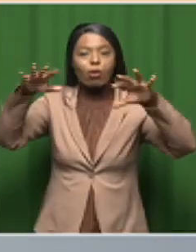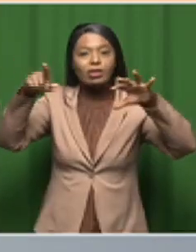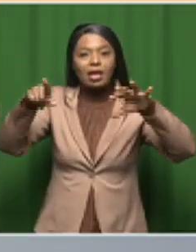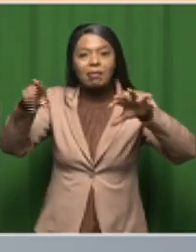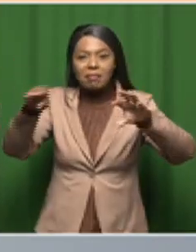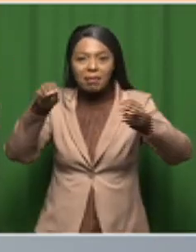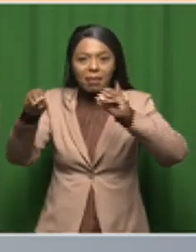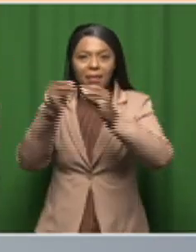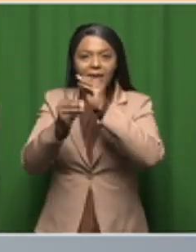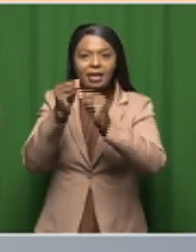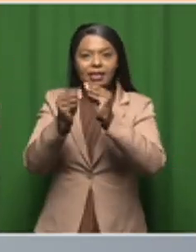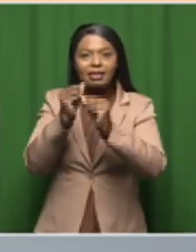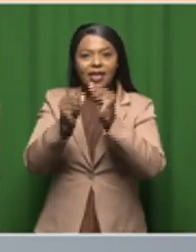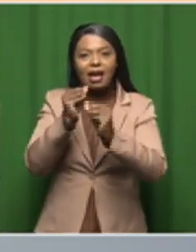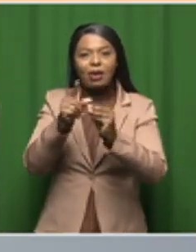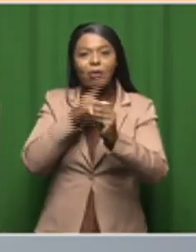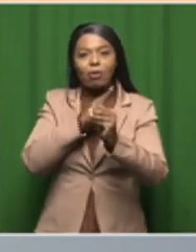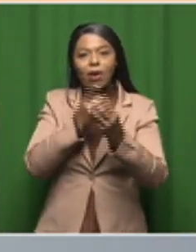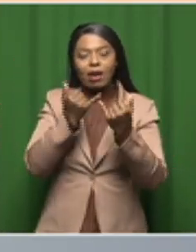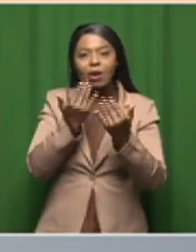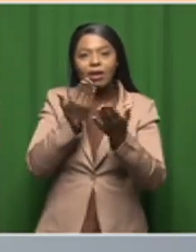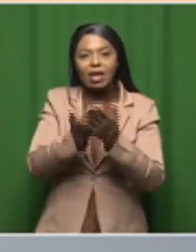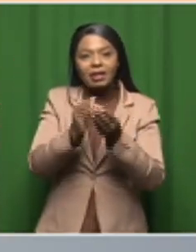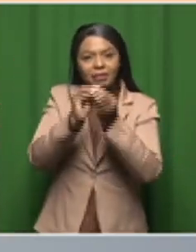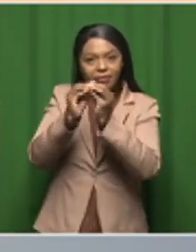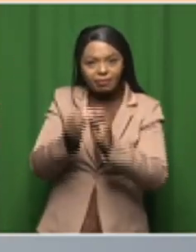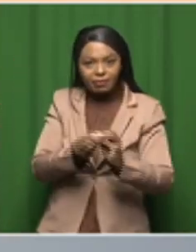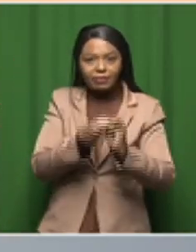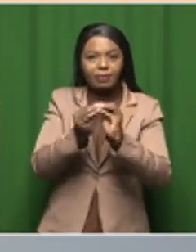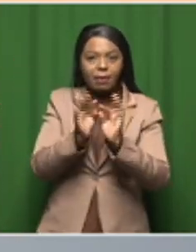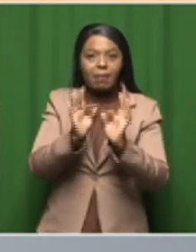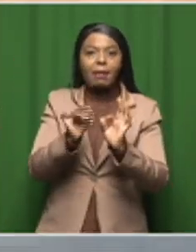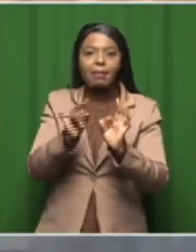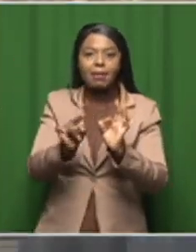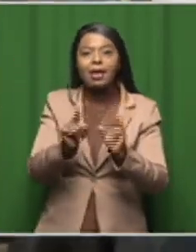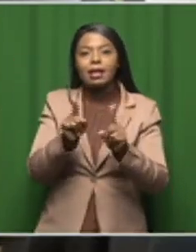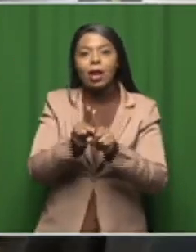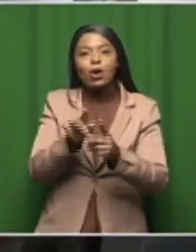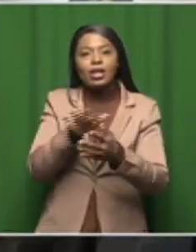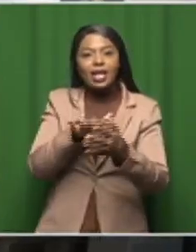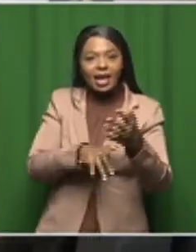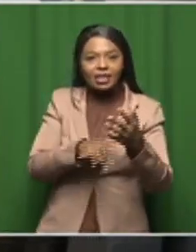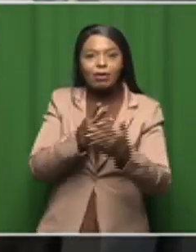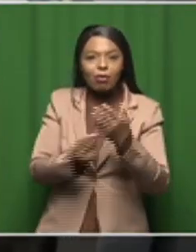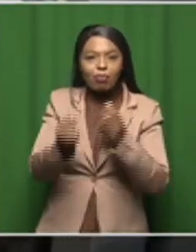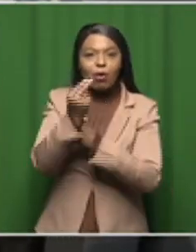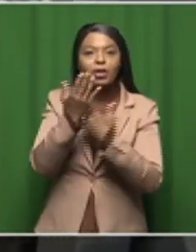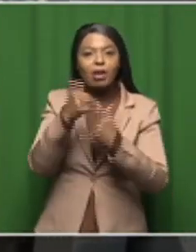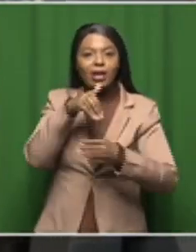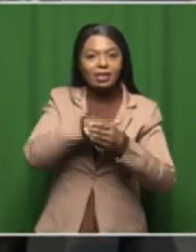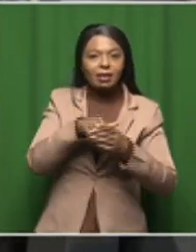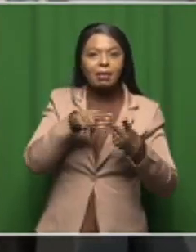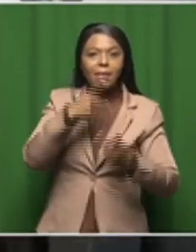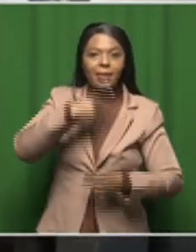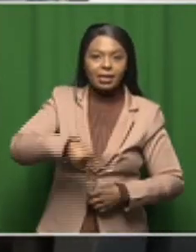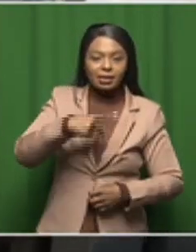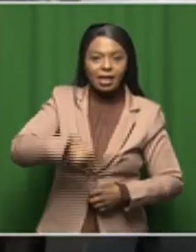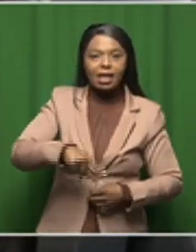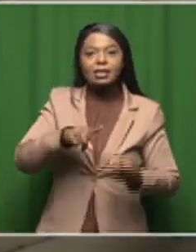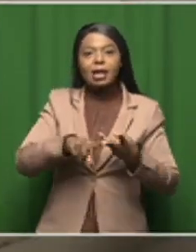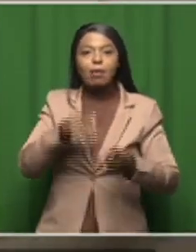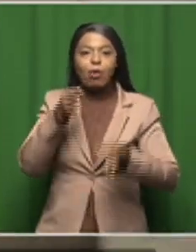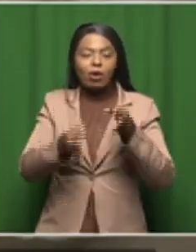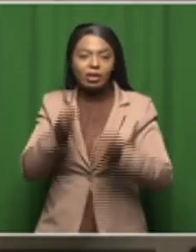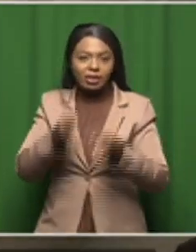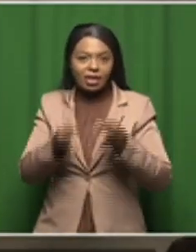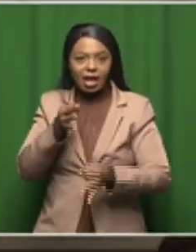etching plates. Artist Kim Berman crafts a narrative that is both intensely personal but also fiercely political. Her use of materials